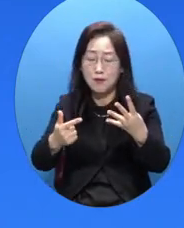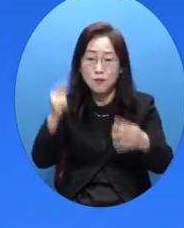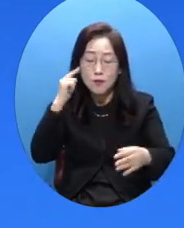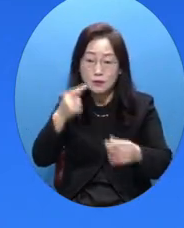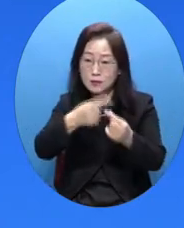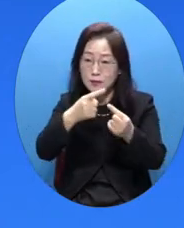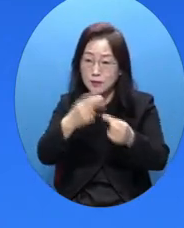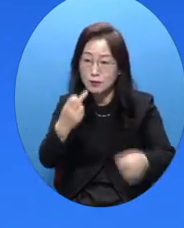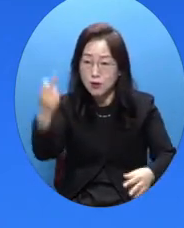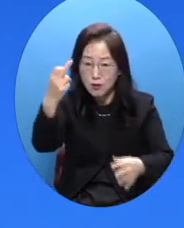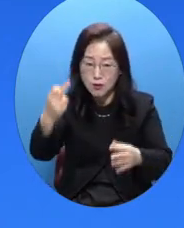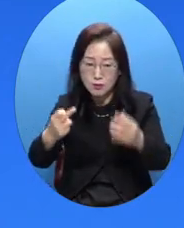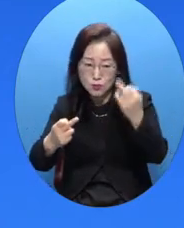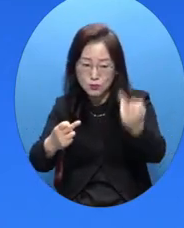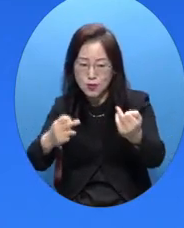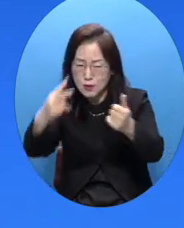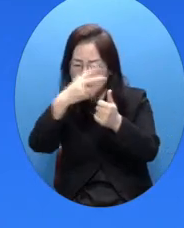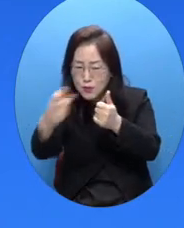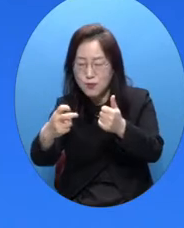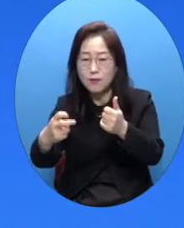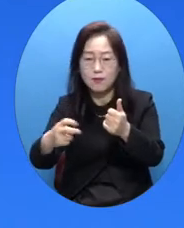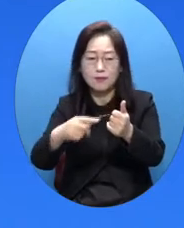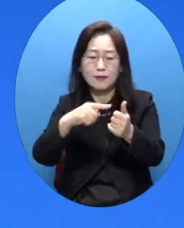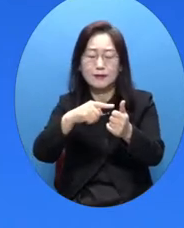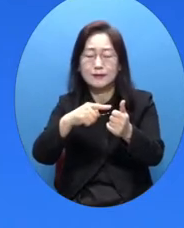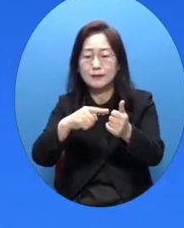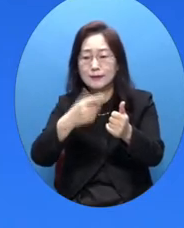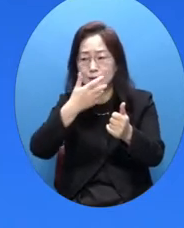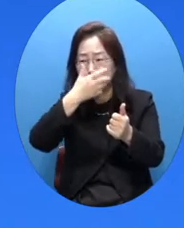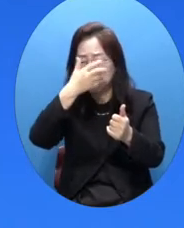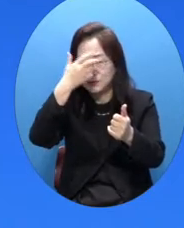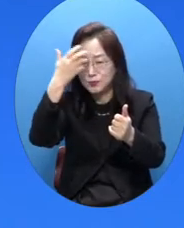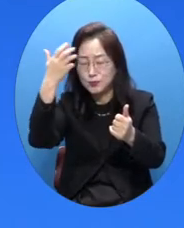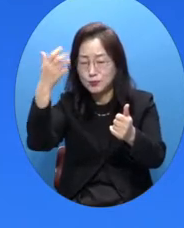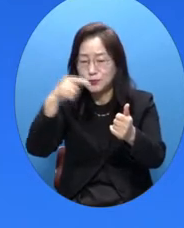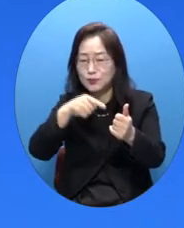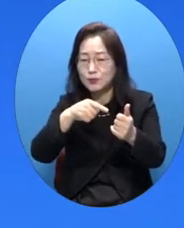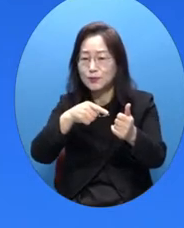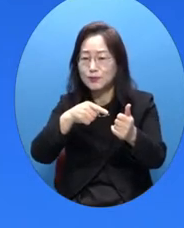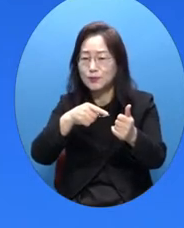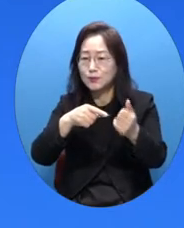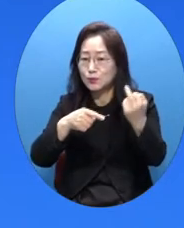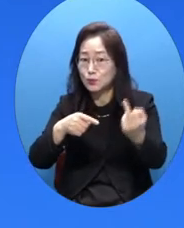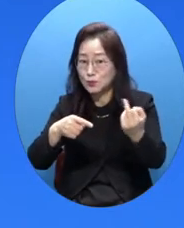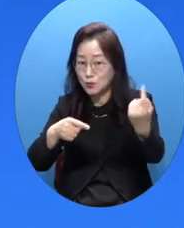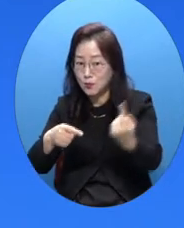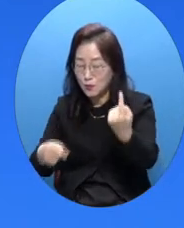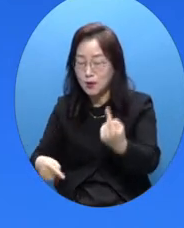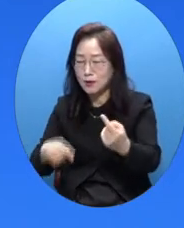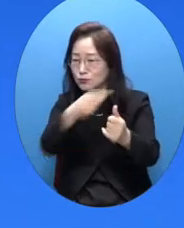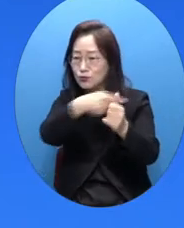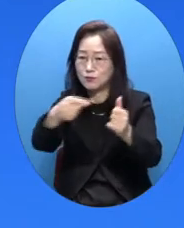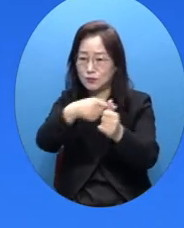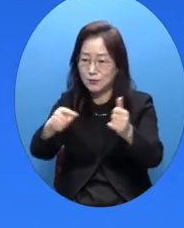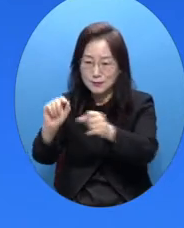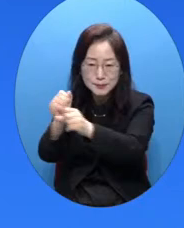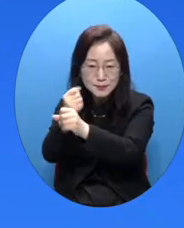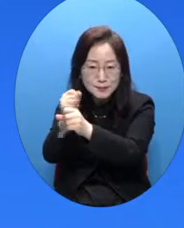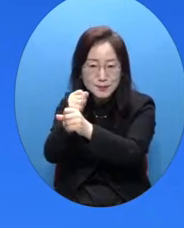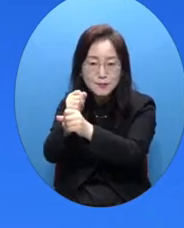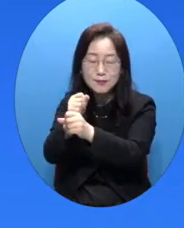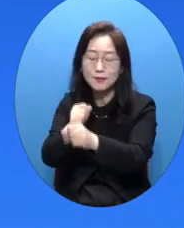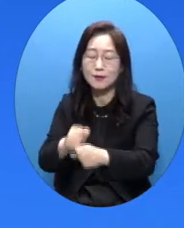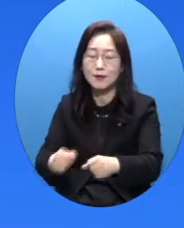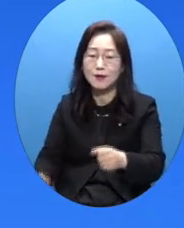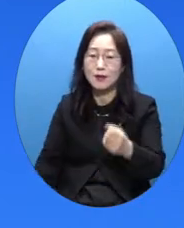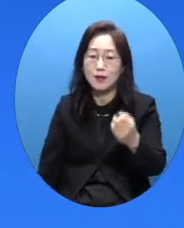hardships because of his dreams what was his first hardship his first hardship was that his